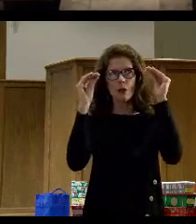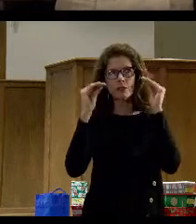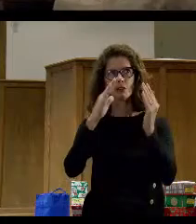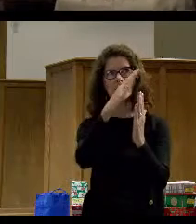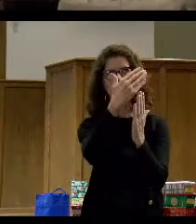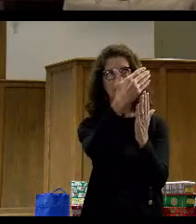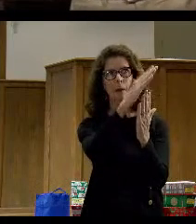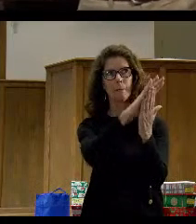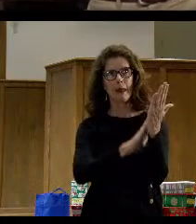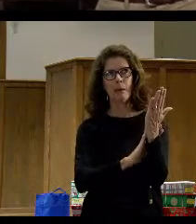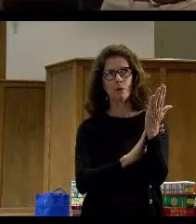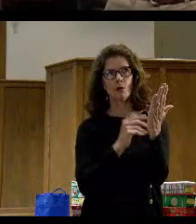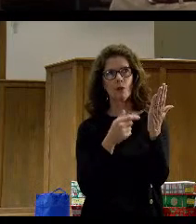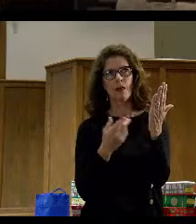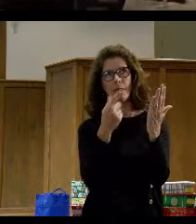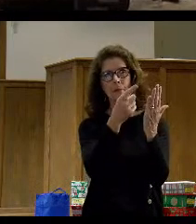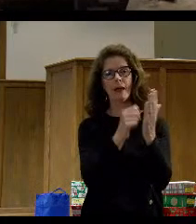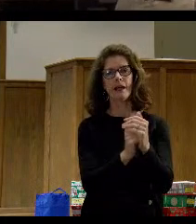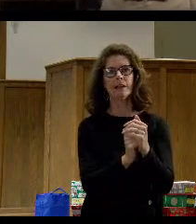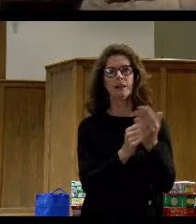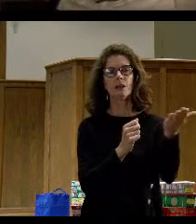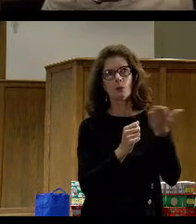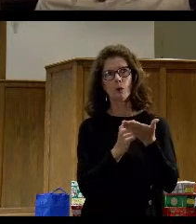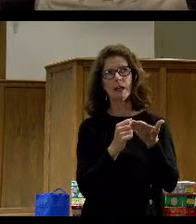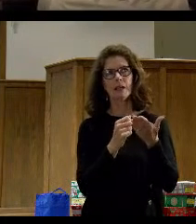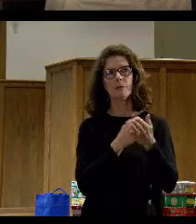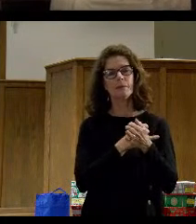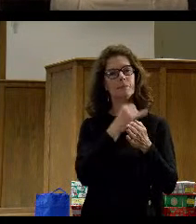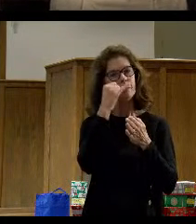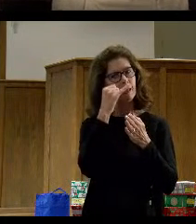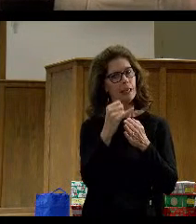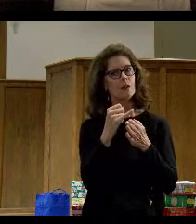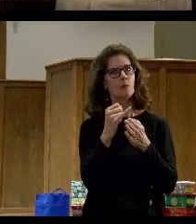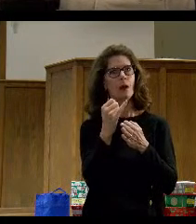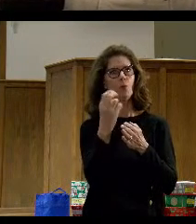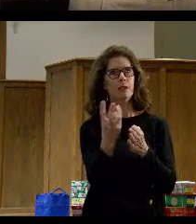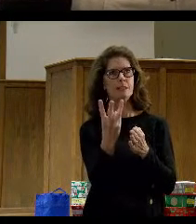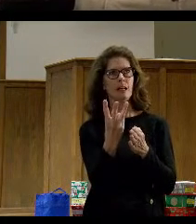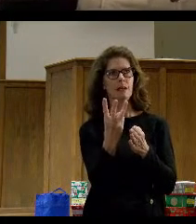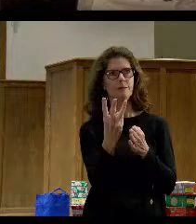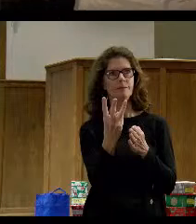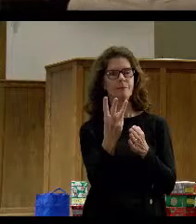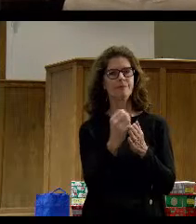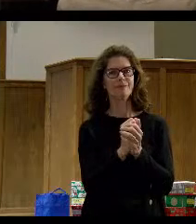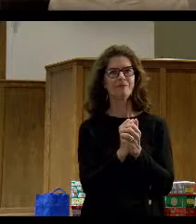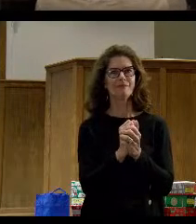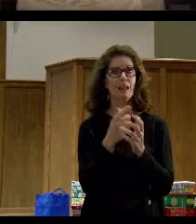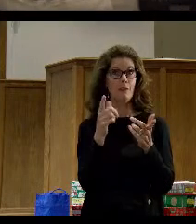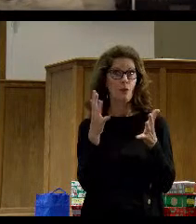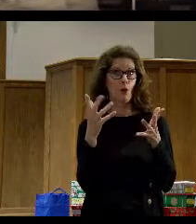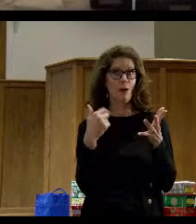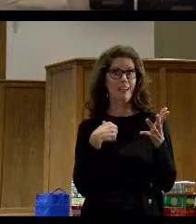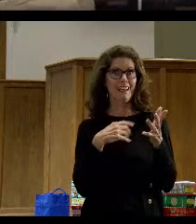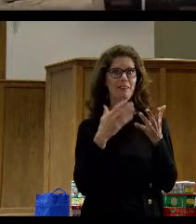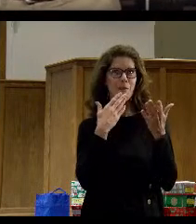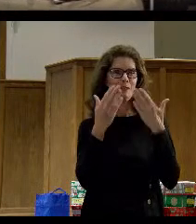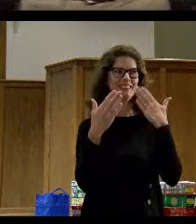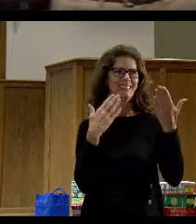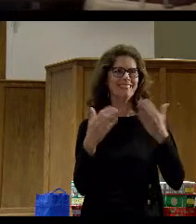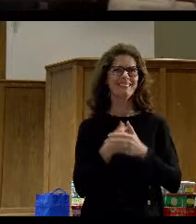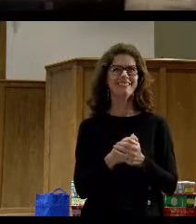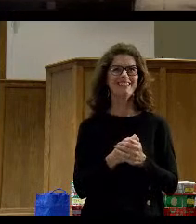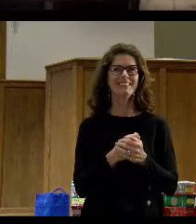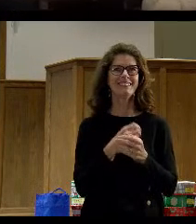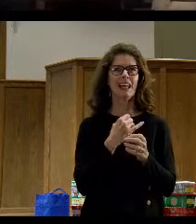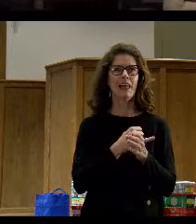box to the office by Wednesday of this week, but we appreciate those of you that have already done that. At the end of the service, anyone who's available